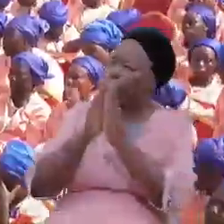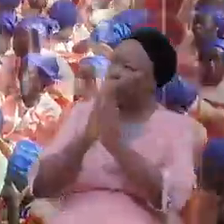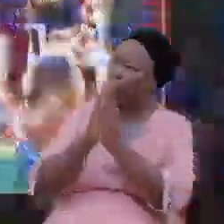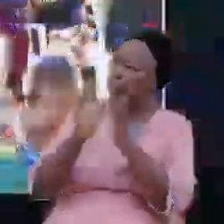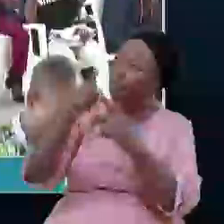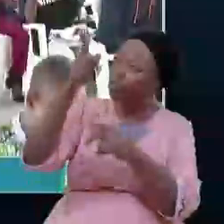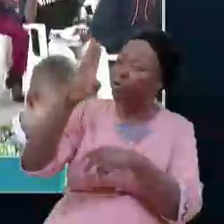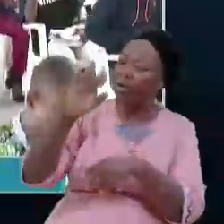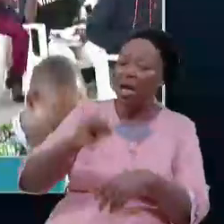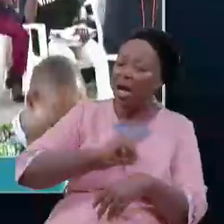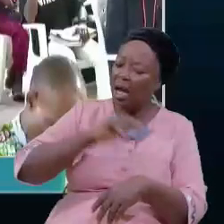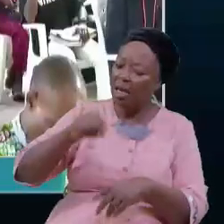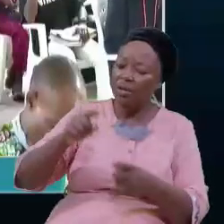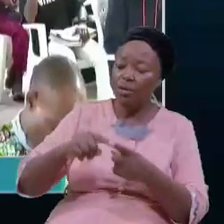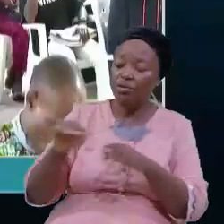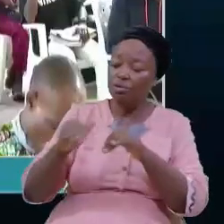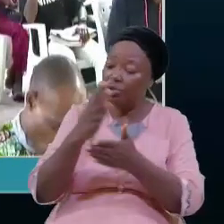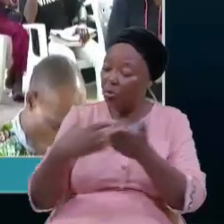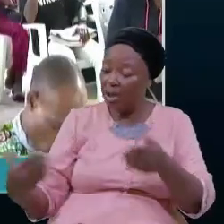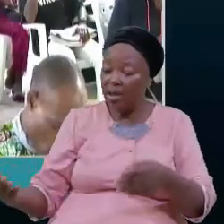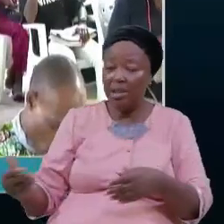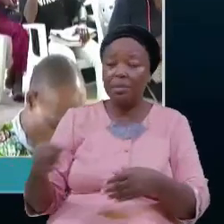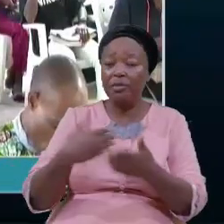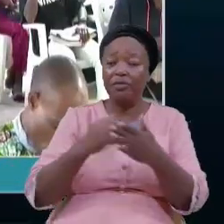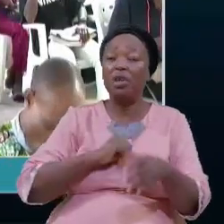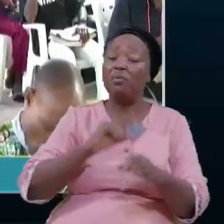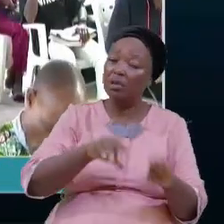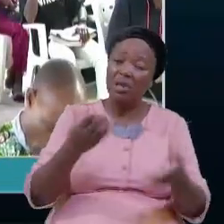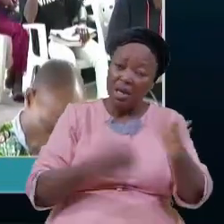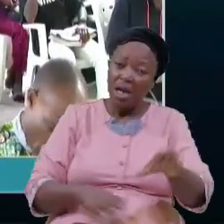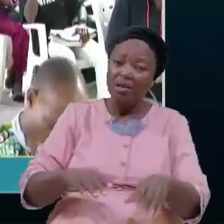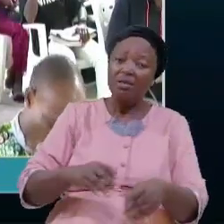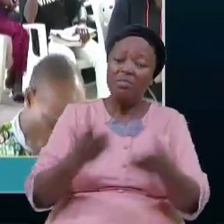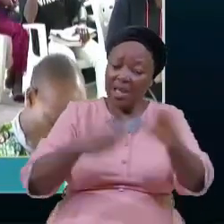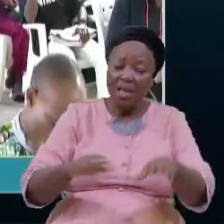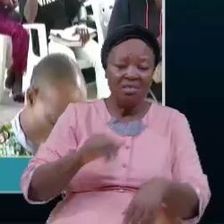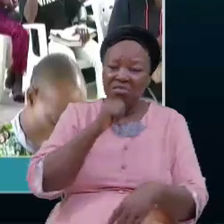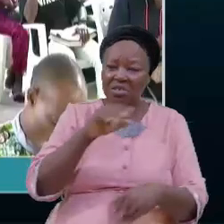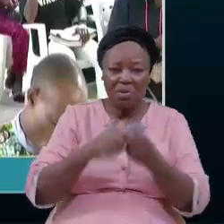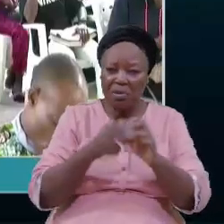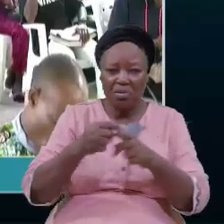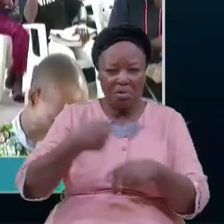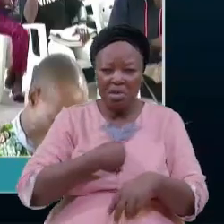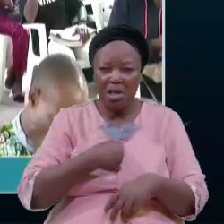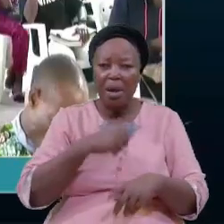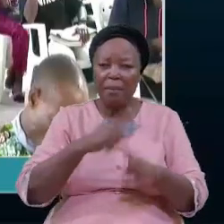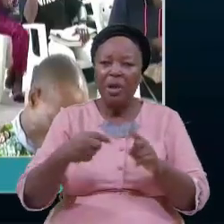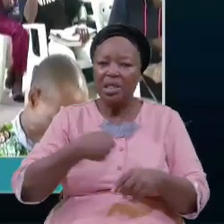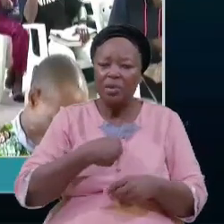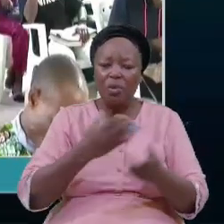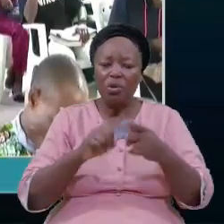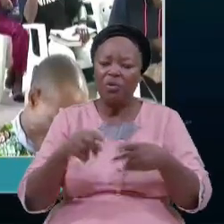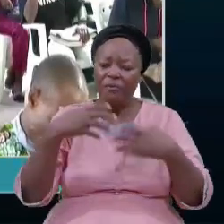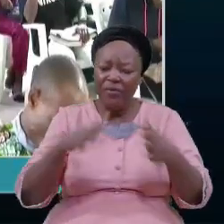come over. Coming over, not a problem, not a challenge. I'd like to come, but I want to accomplish this, this, and this. And